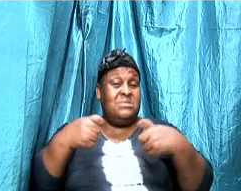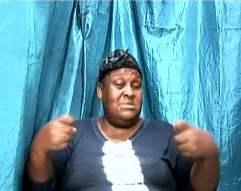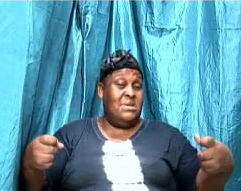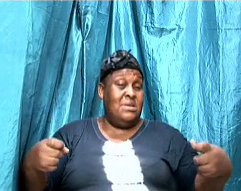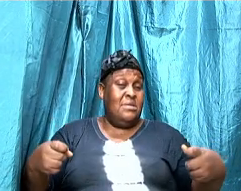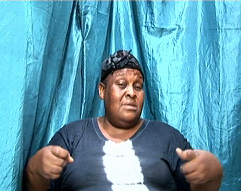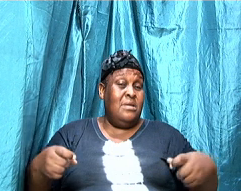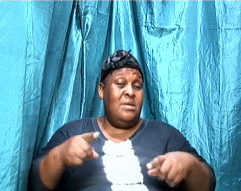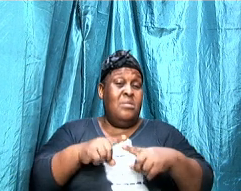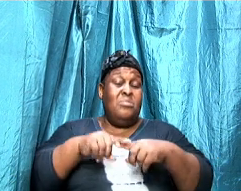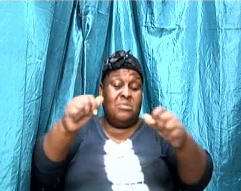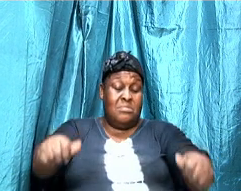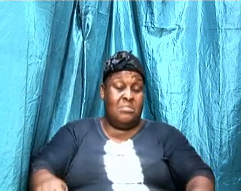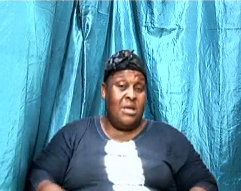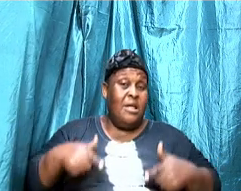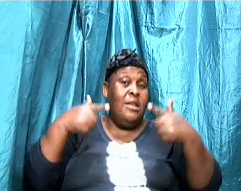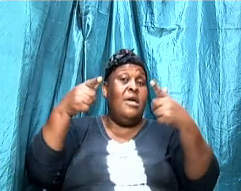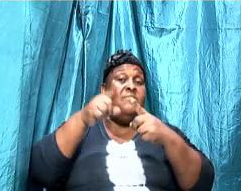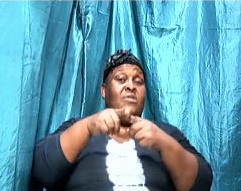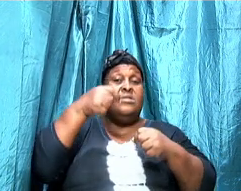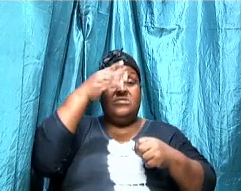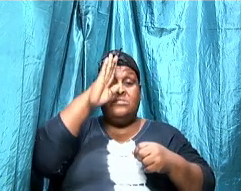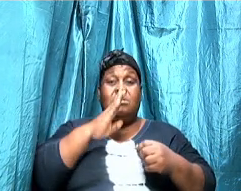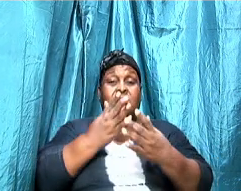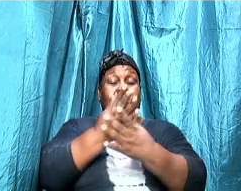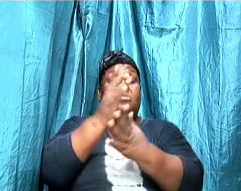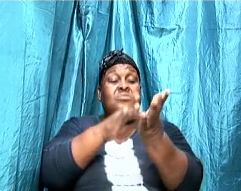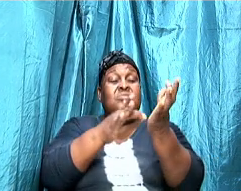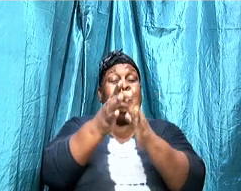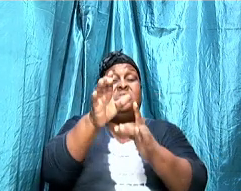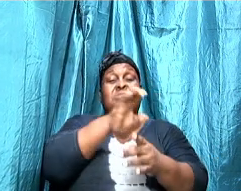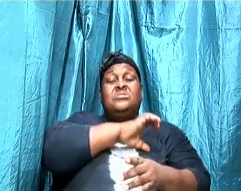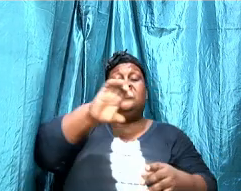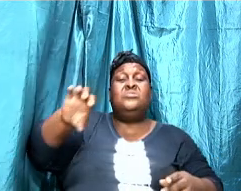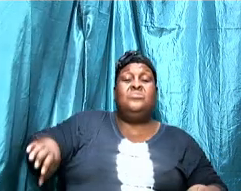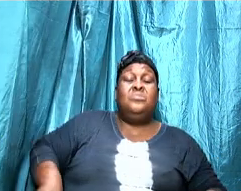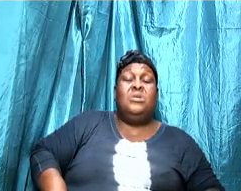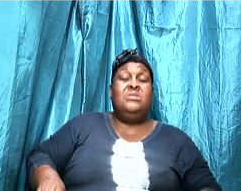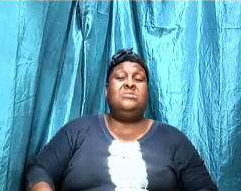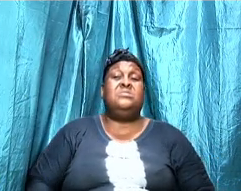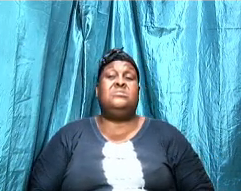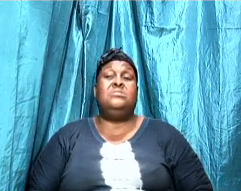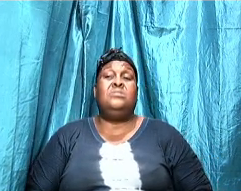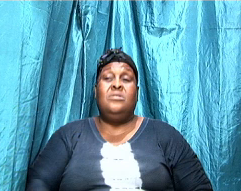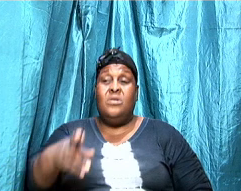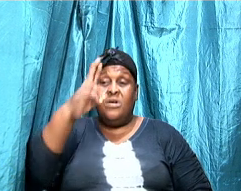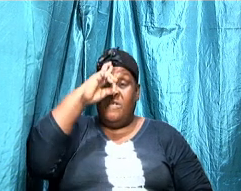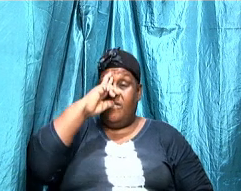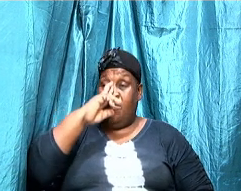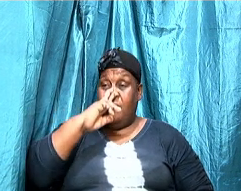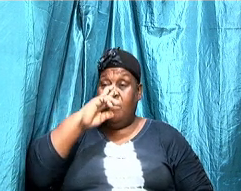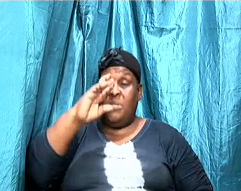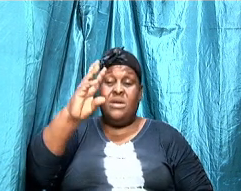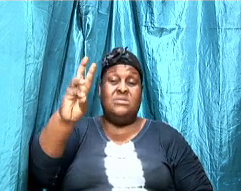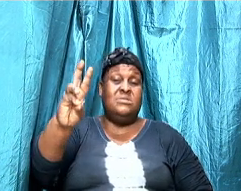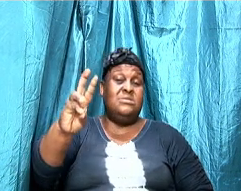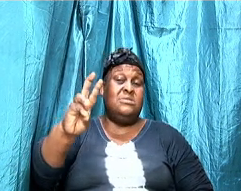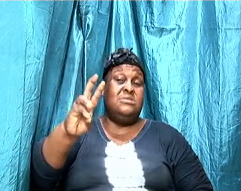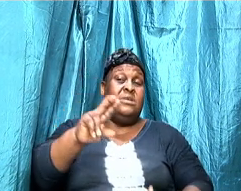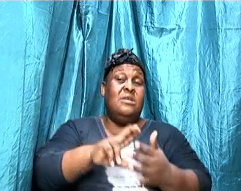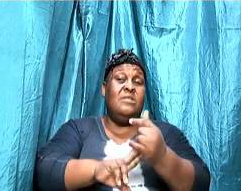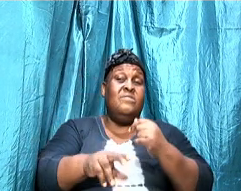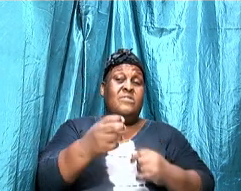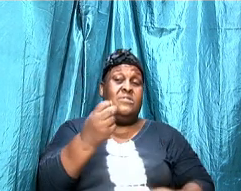but alive unto God through Jesus Christ. And this can be found in Romans 6 and